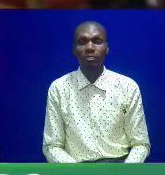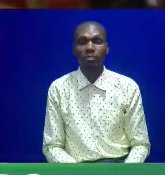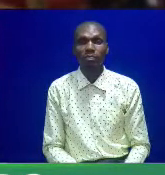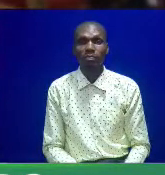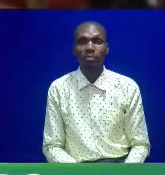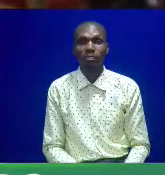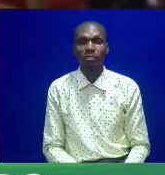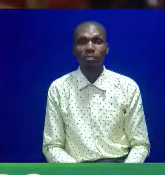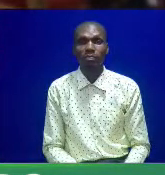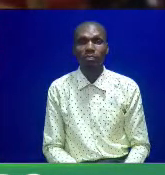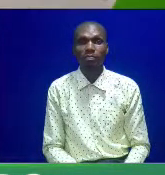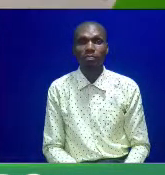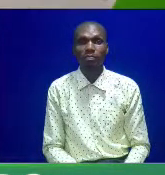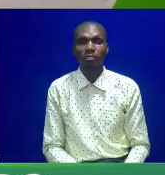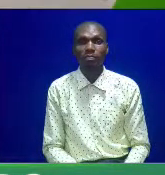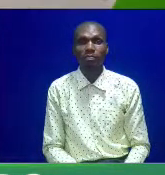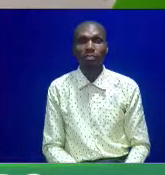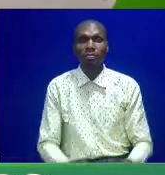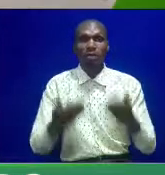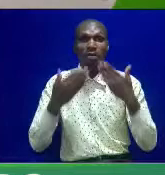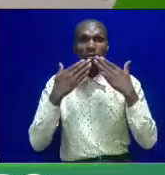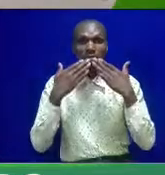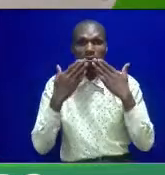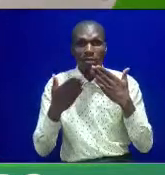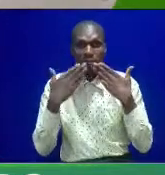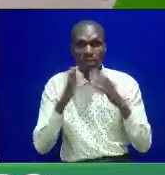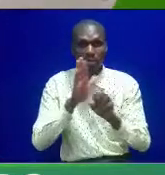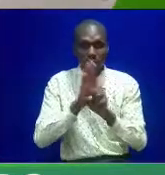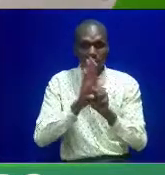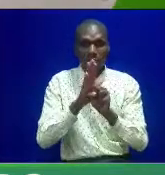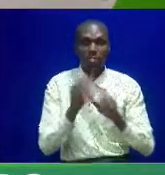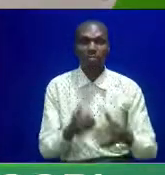Hamisi. Mwana umuliki to Josephat Hamisi kurase county.